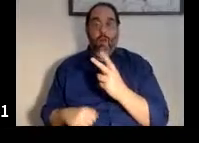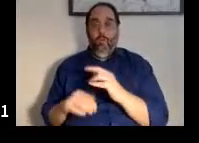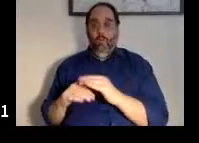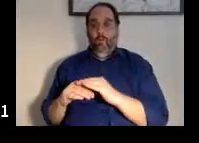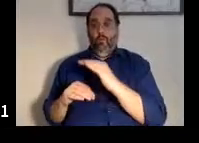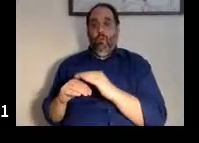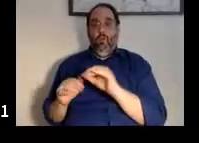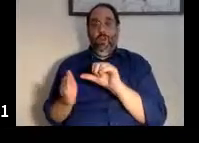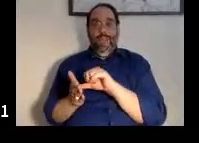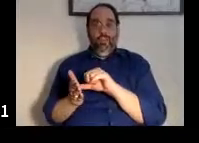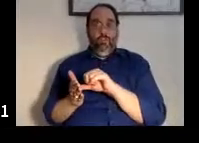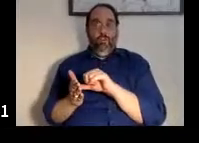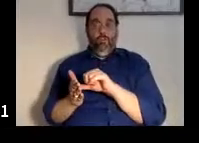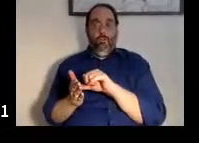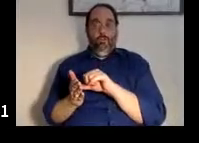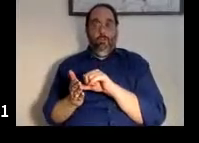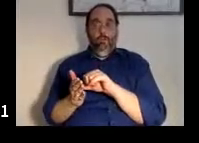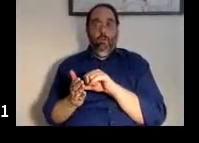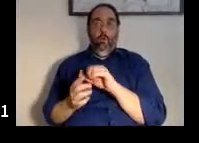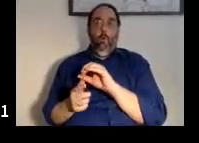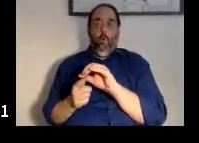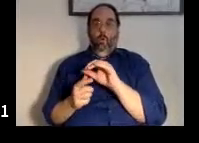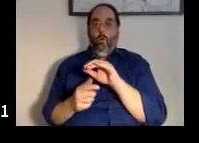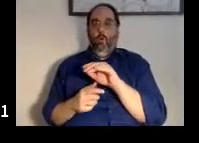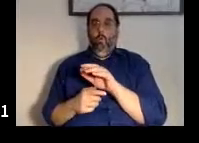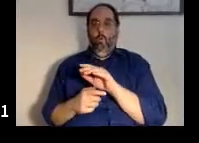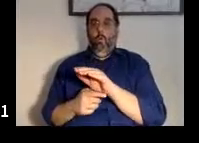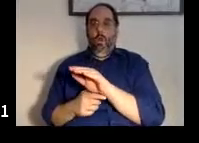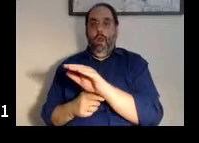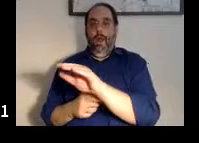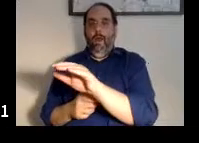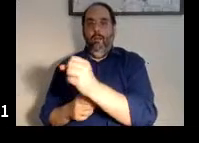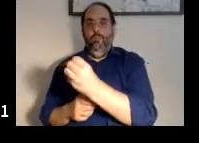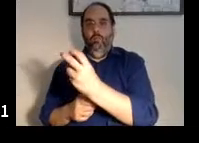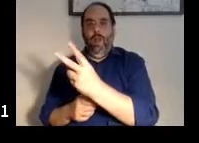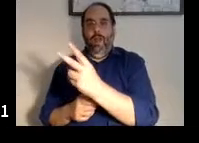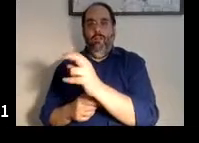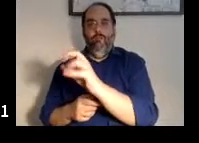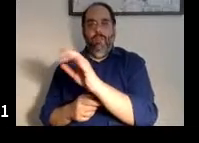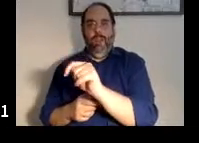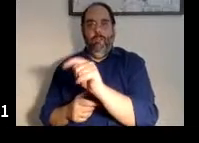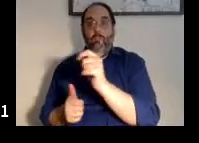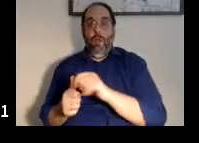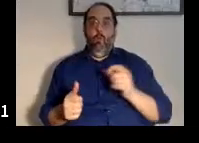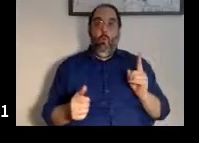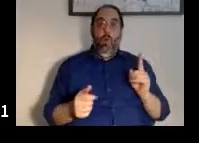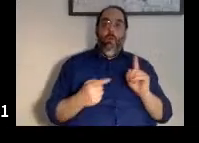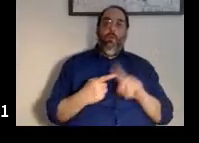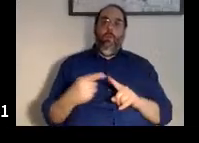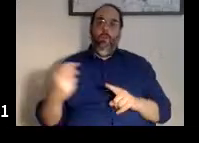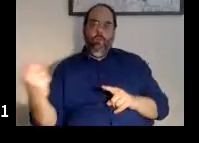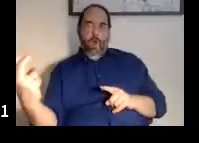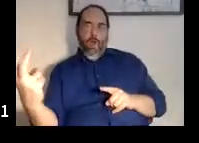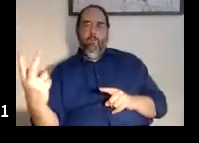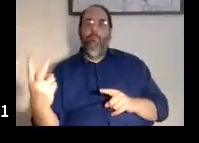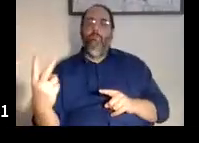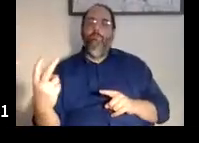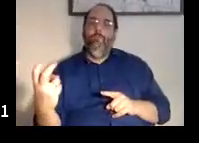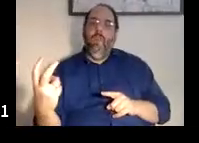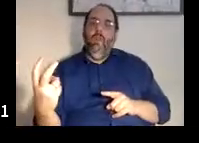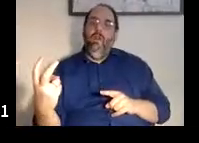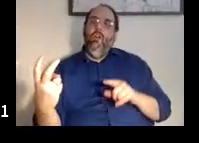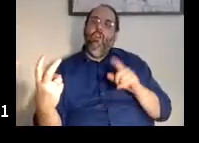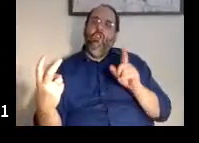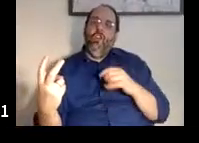inches, okay, or run out 12 feet. Remember, it's 1 to 12. So you would